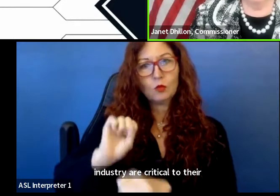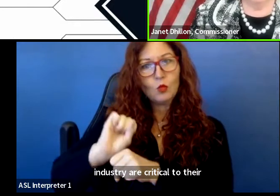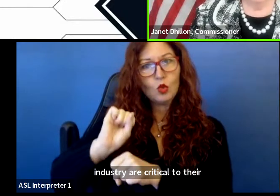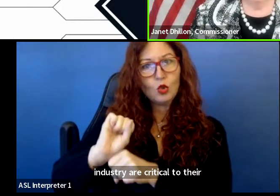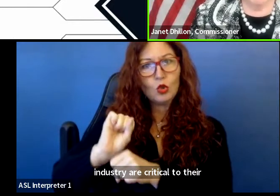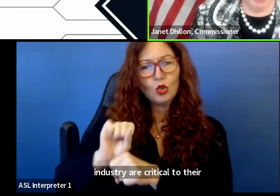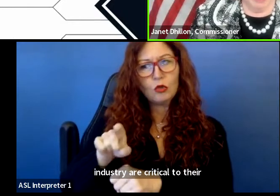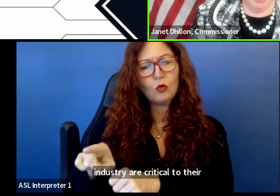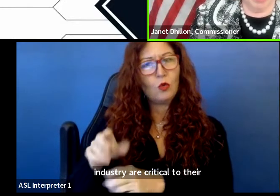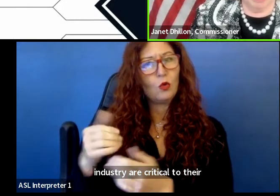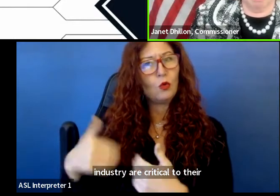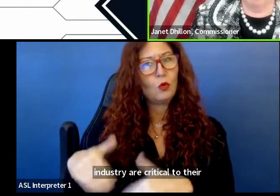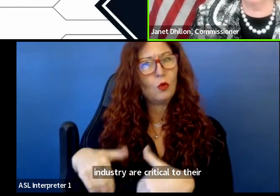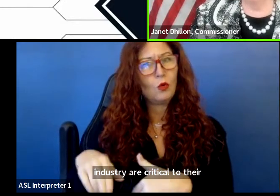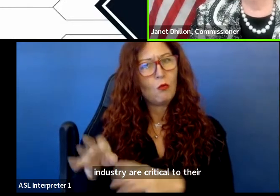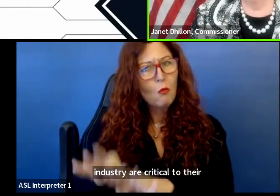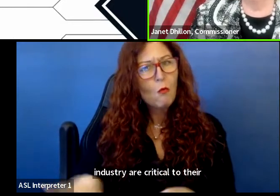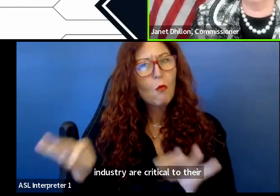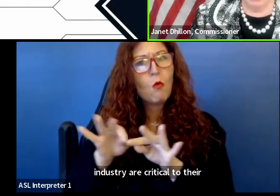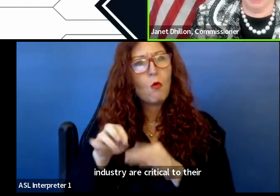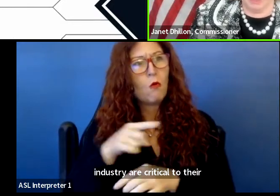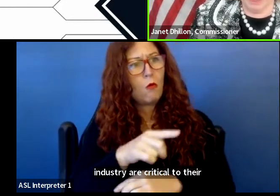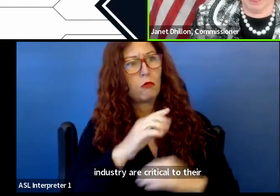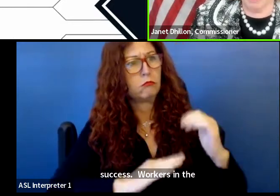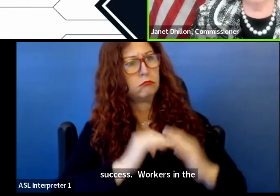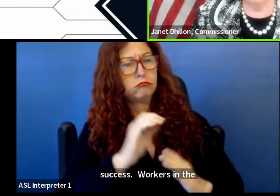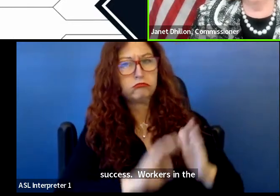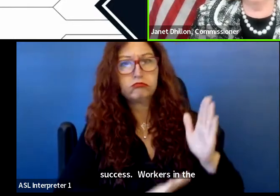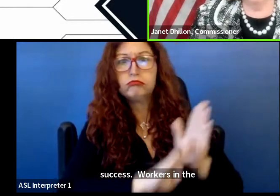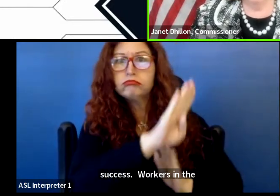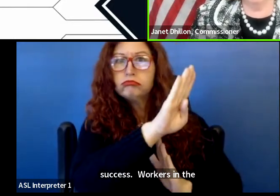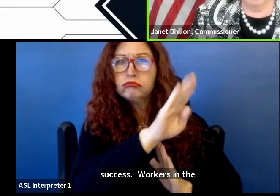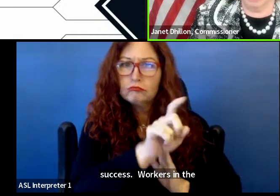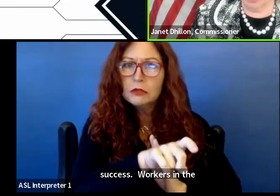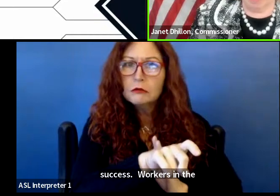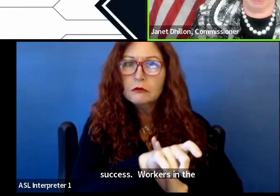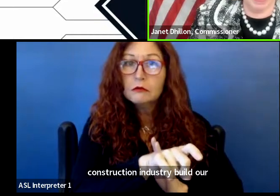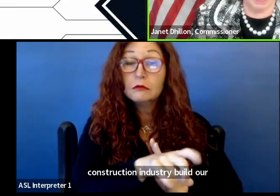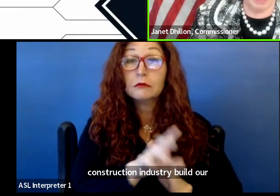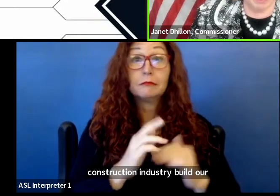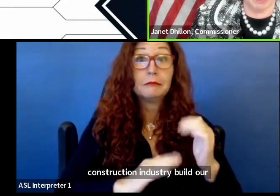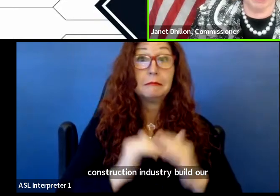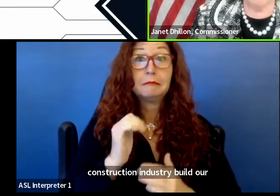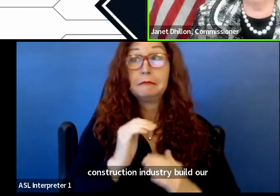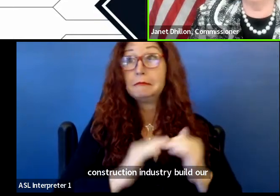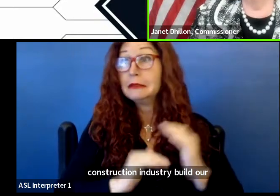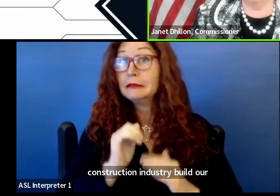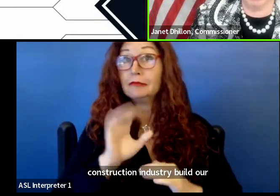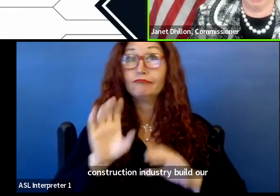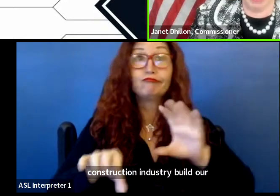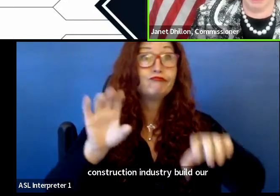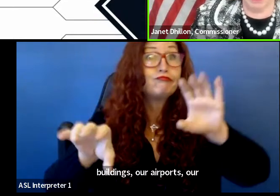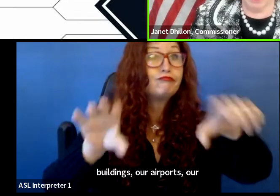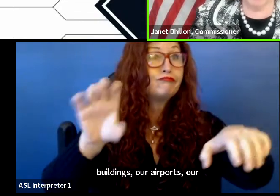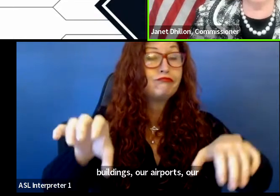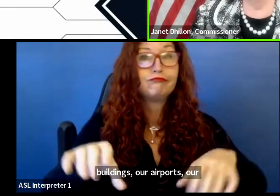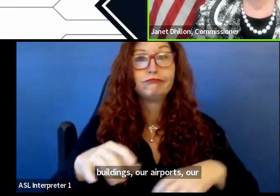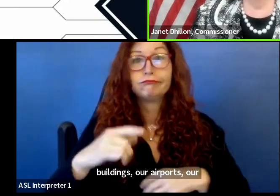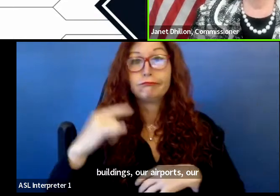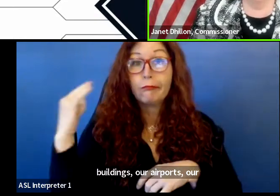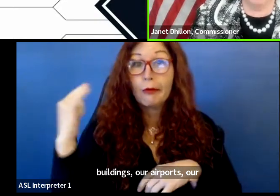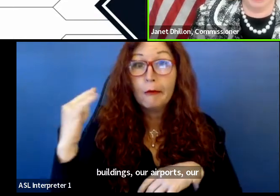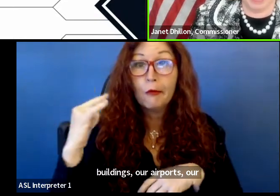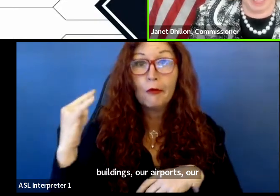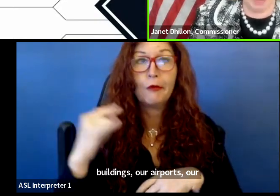workers in the construction industry build our buildings our airports our shopping centers our factories